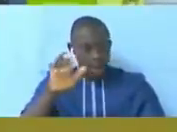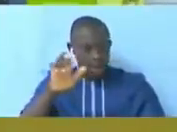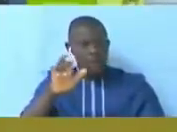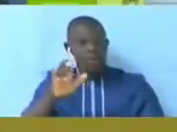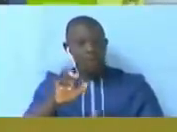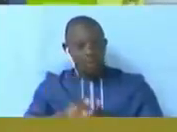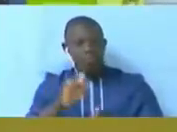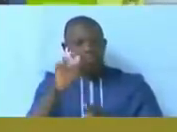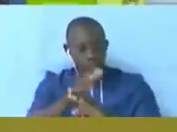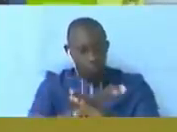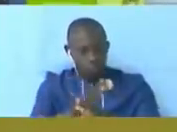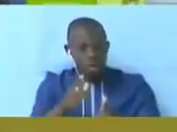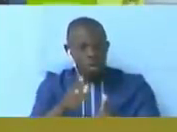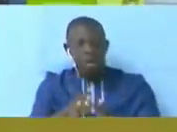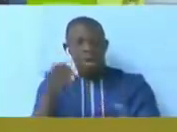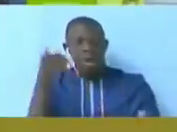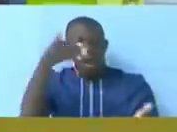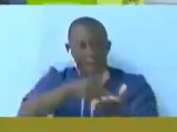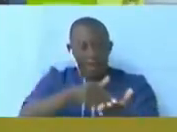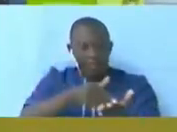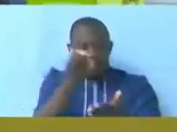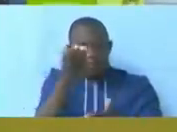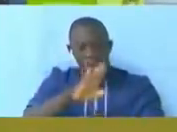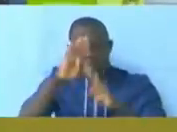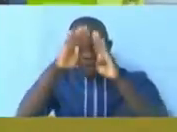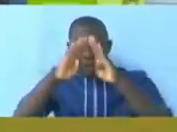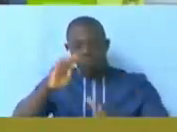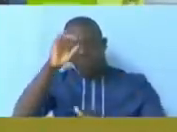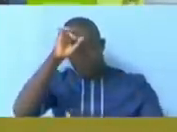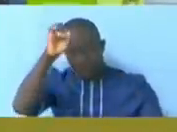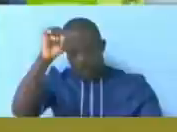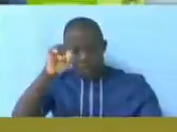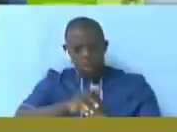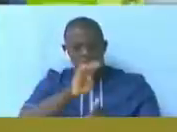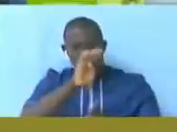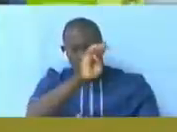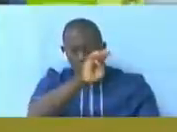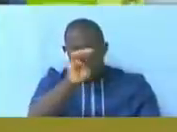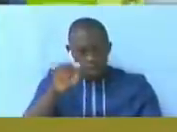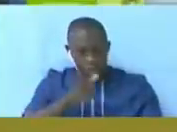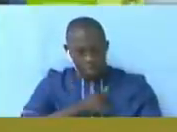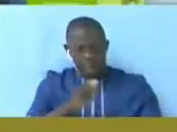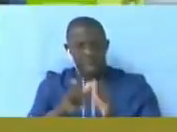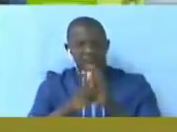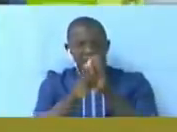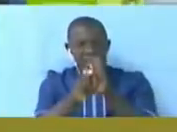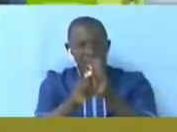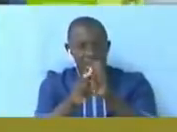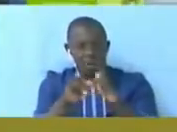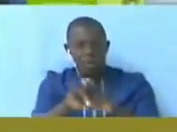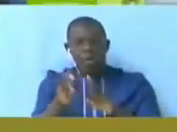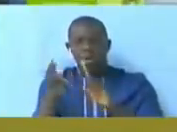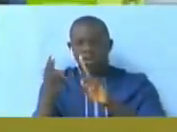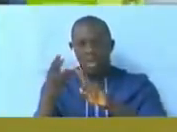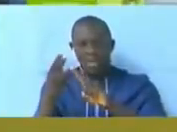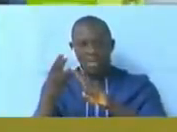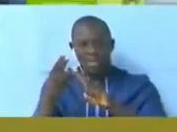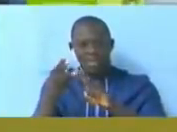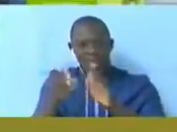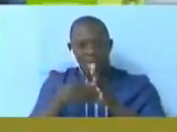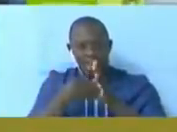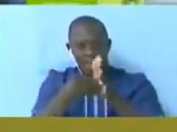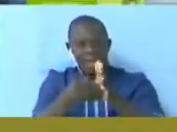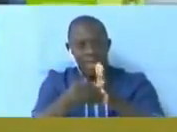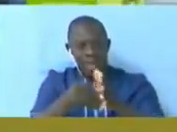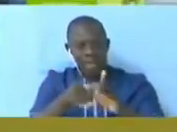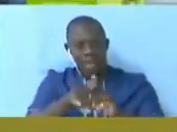the third in command, a Mr. Baji. I cannot remember his first name now, but it's a Mr. Baji. He said Babakar called my assistant, who was third in command